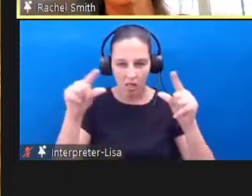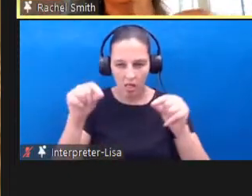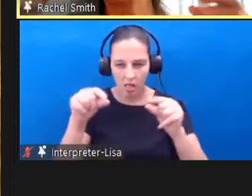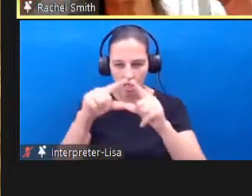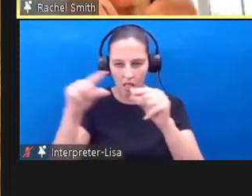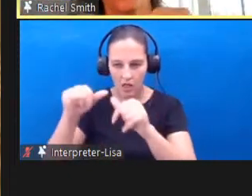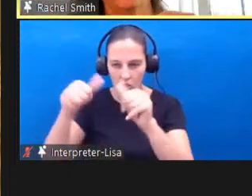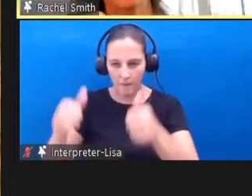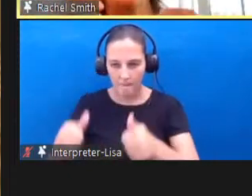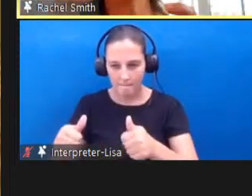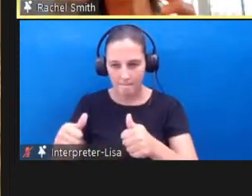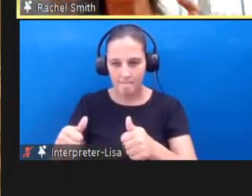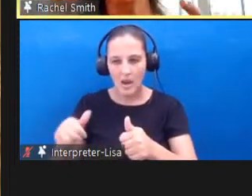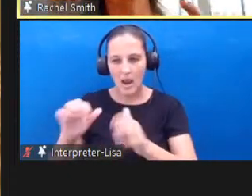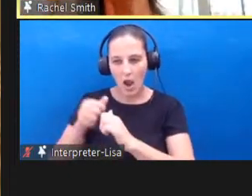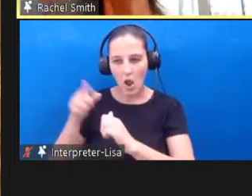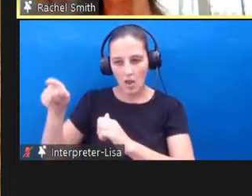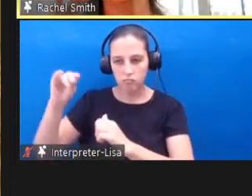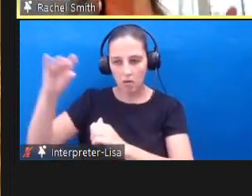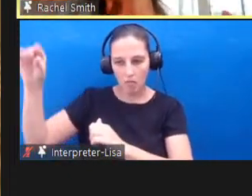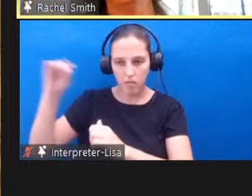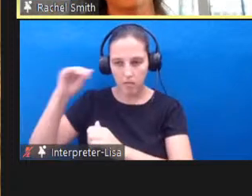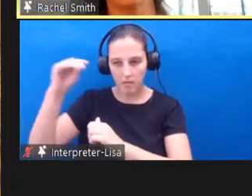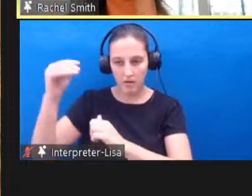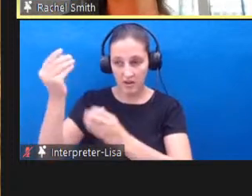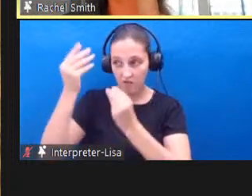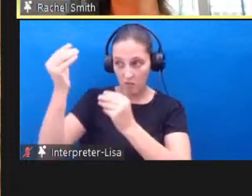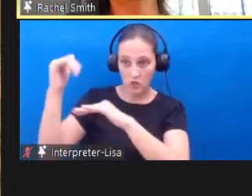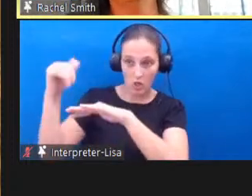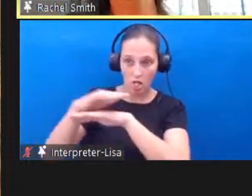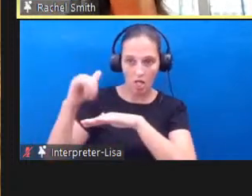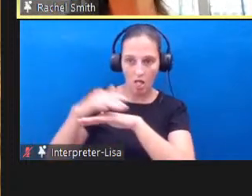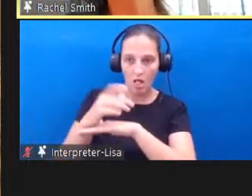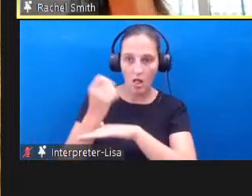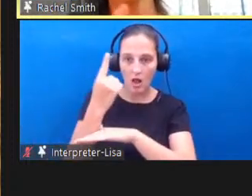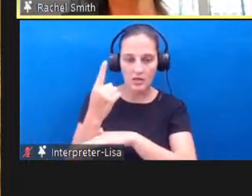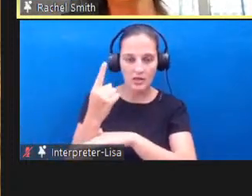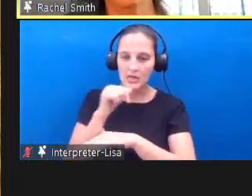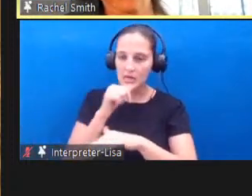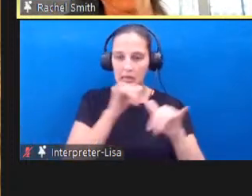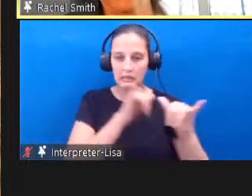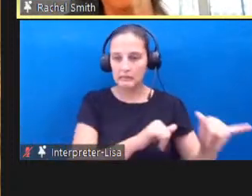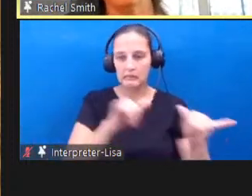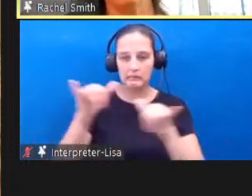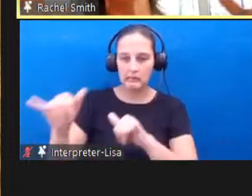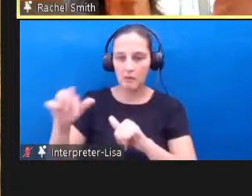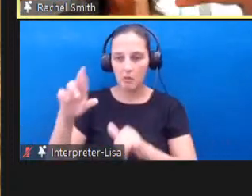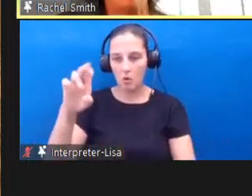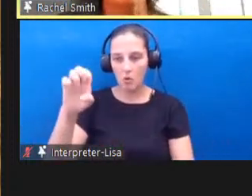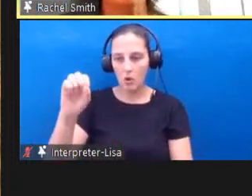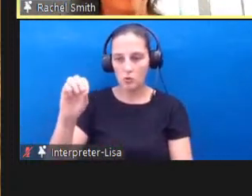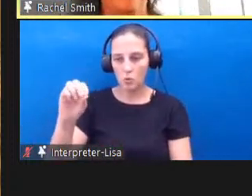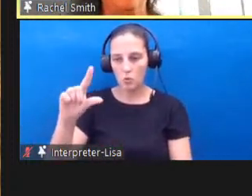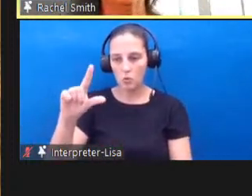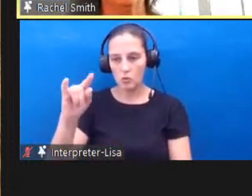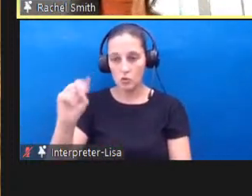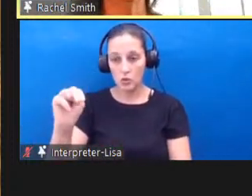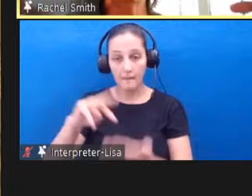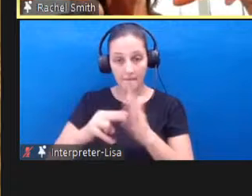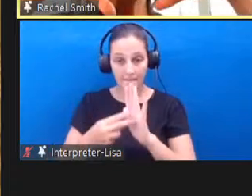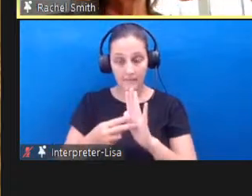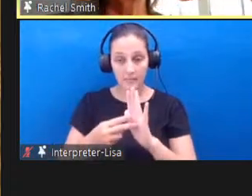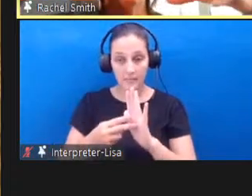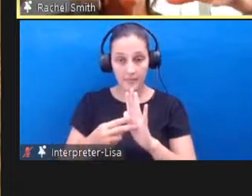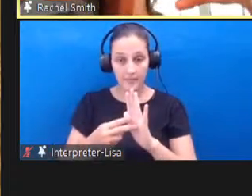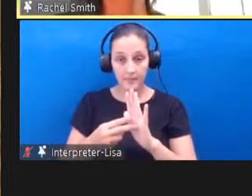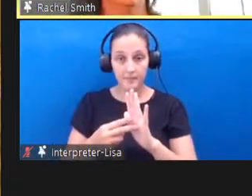the data come through. And sometimes we don't have the same resolution data for all of the locations. So as we map a planet like this,